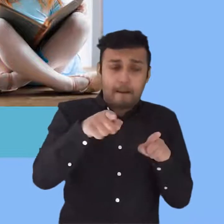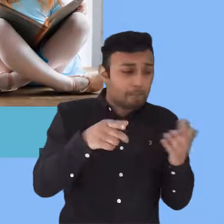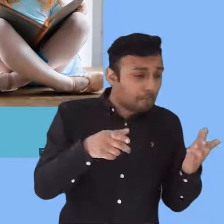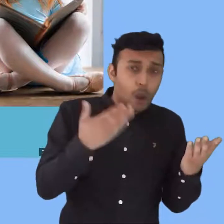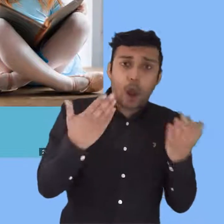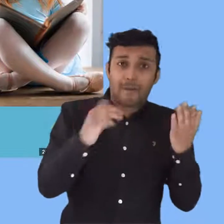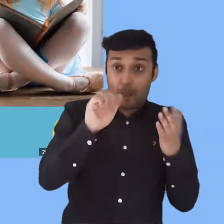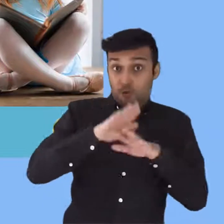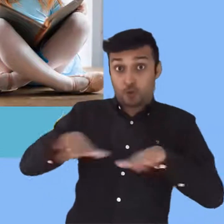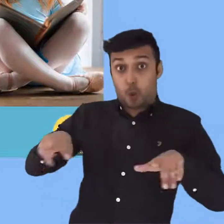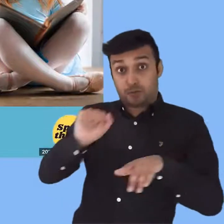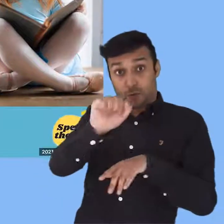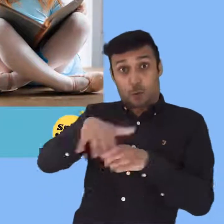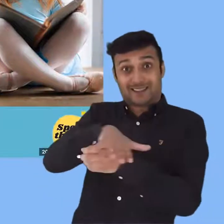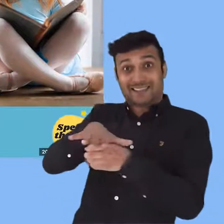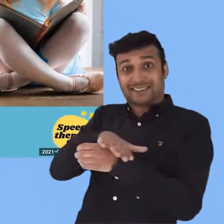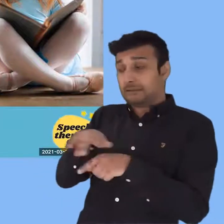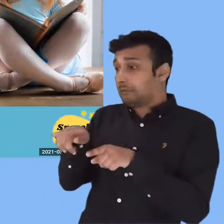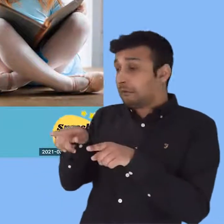in your setting as well? So